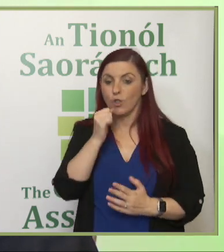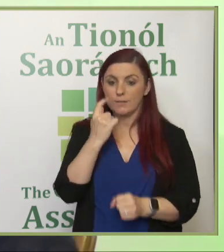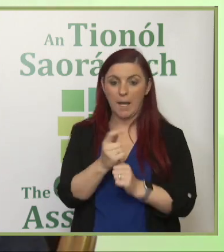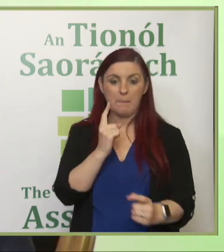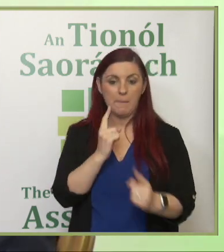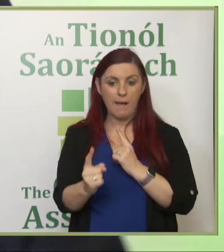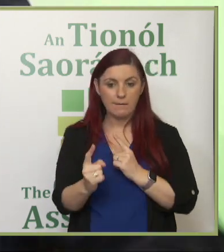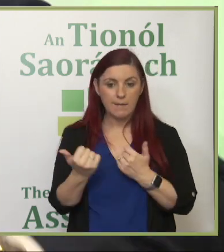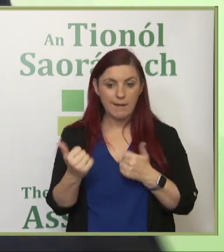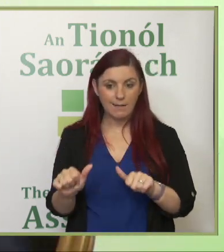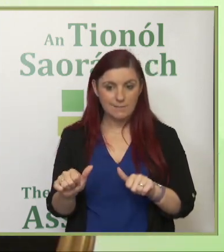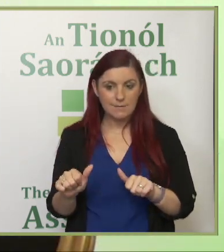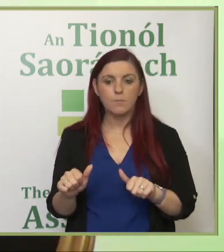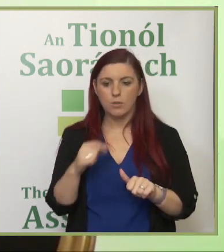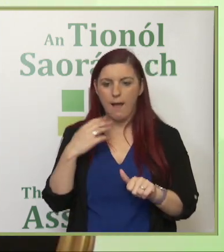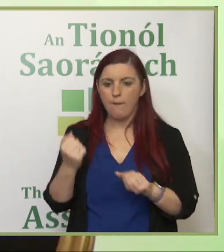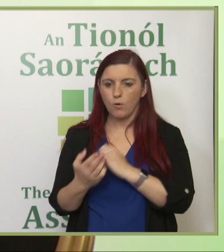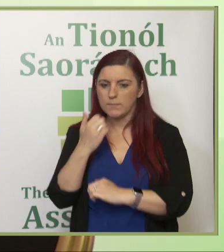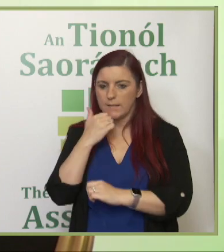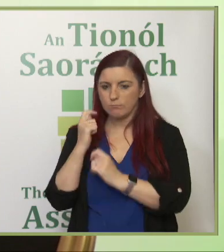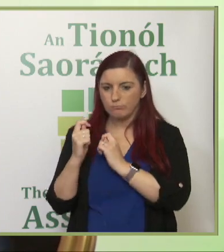it was enacted.